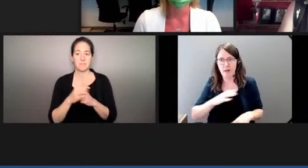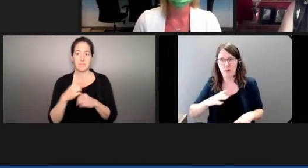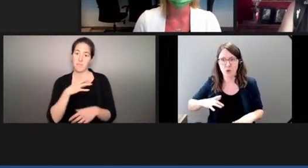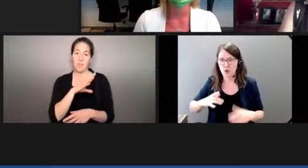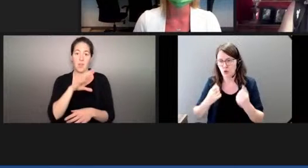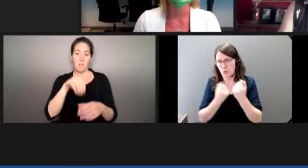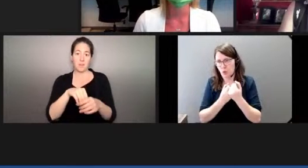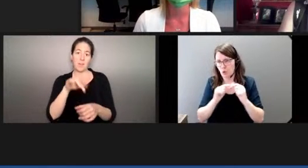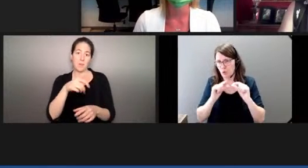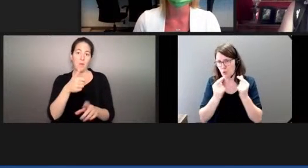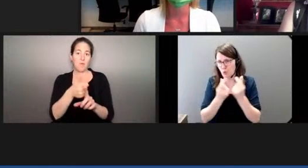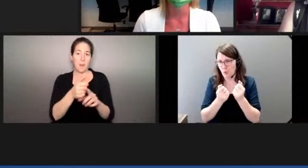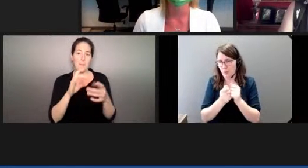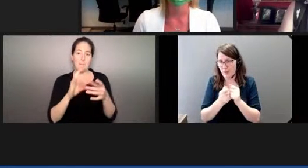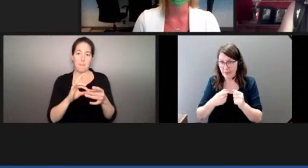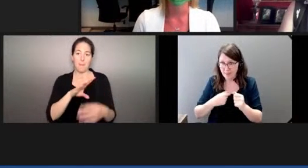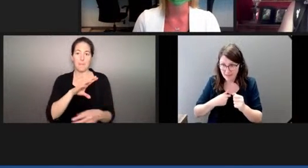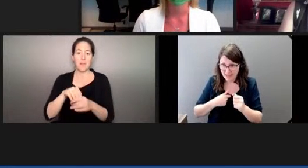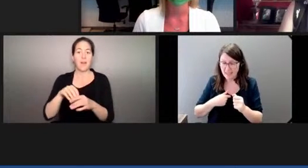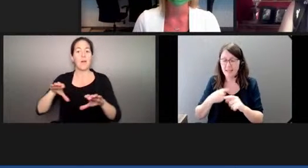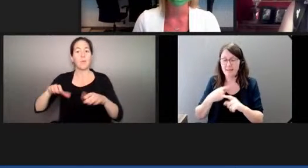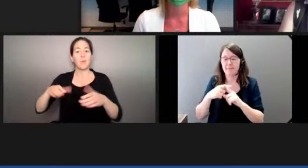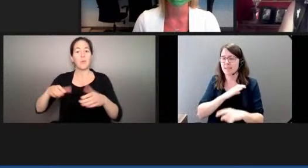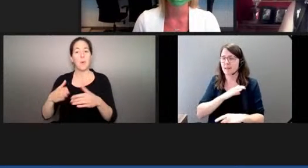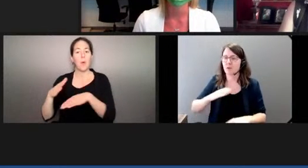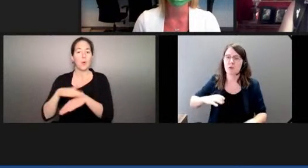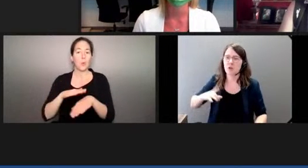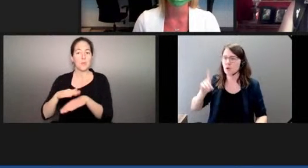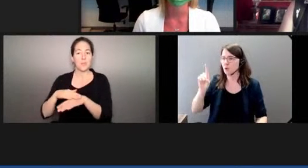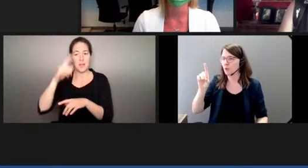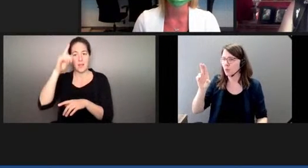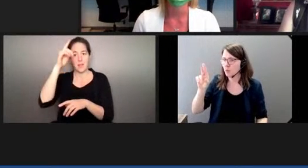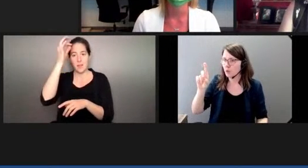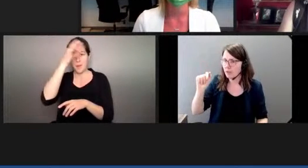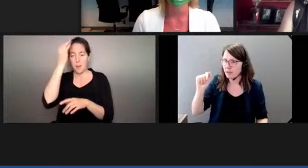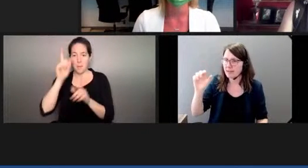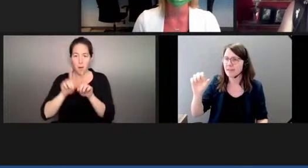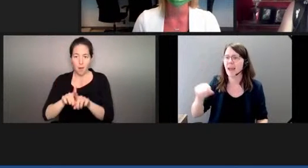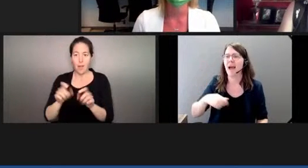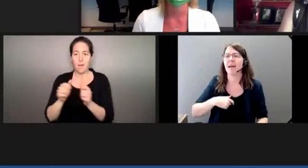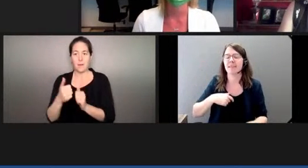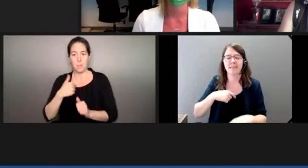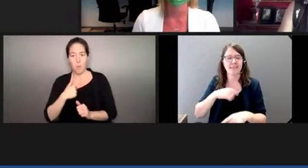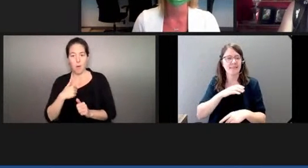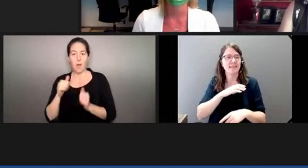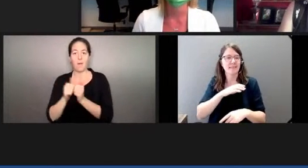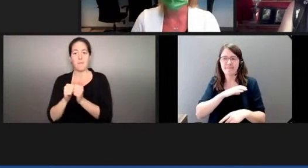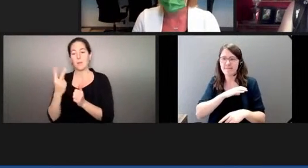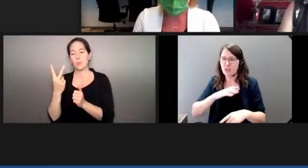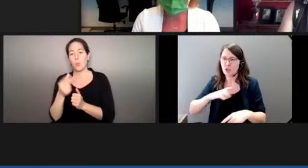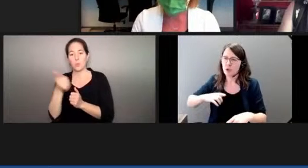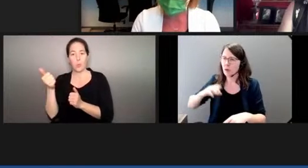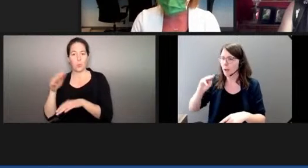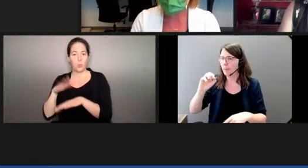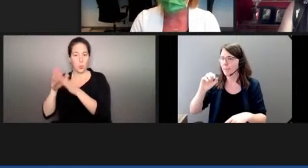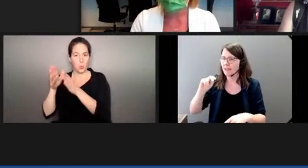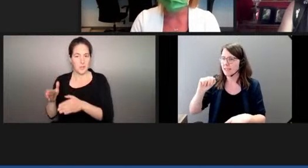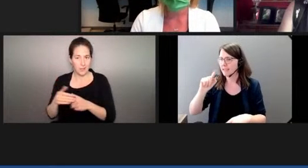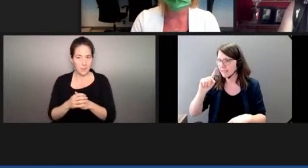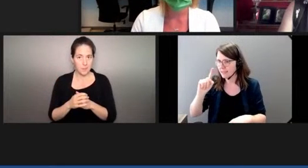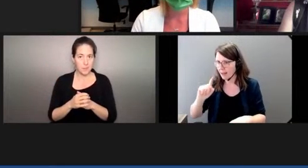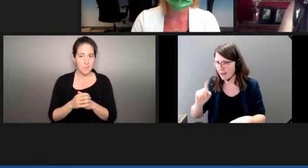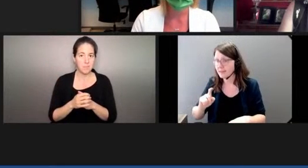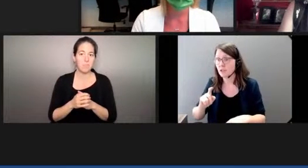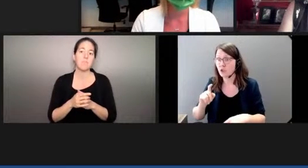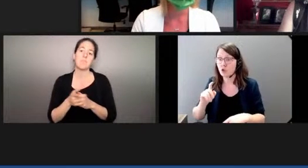alongside myself and Councillor Dudas and Councillor Bernard. So we'll be a part of that discussion too before that report comes to committee and council in